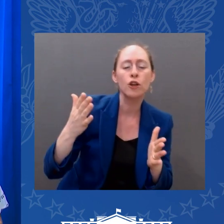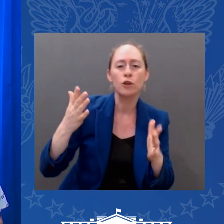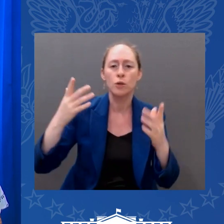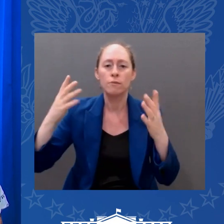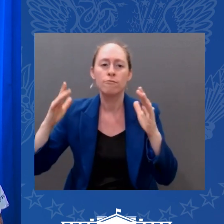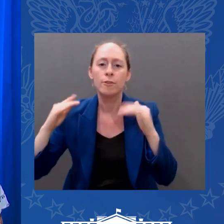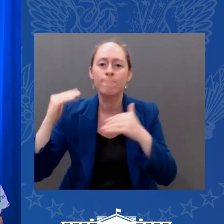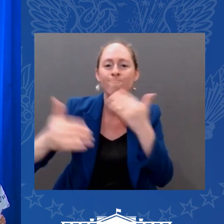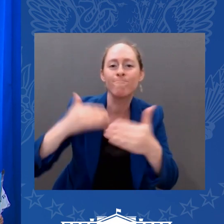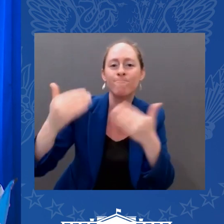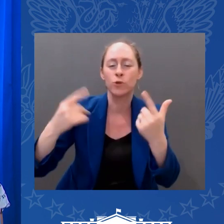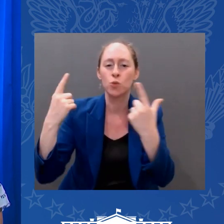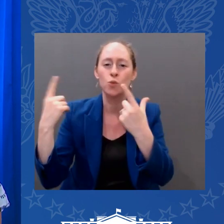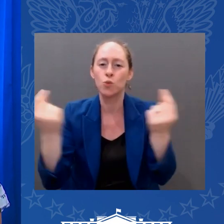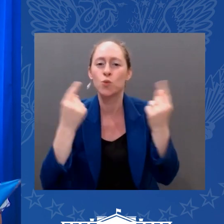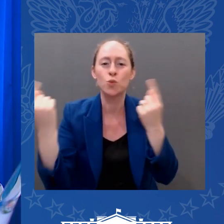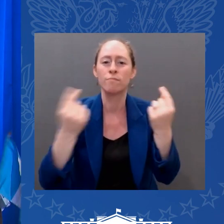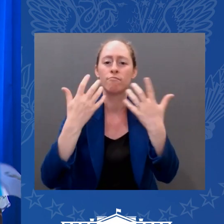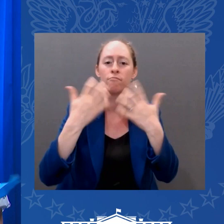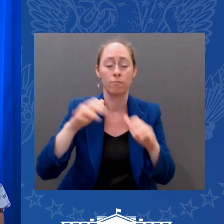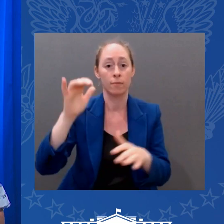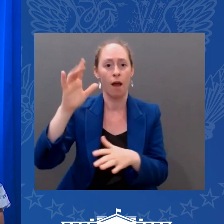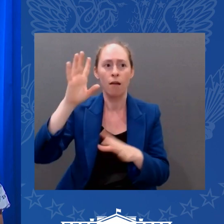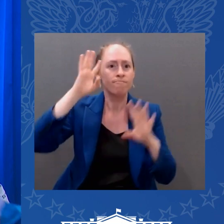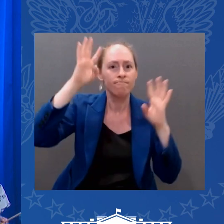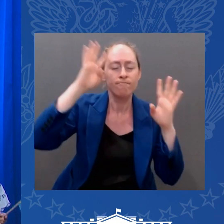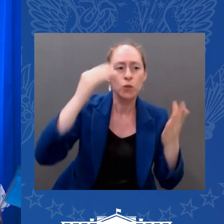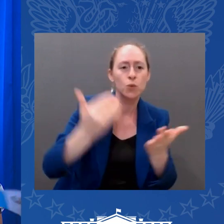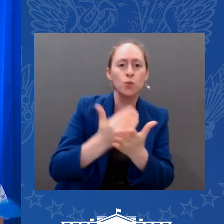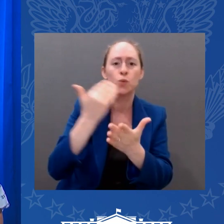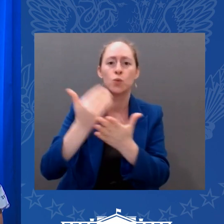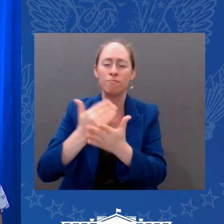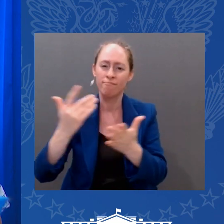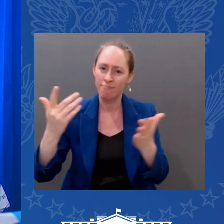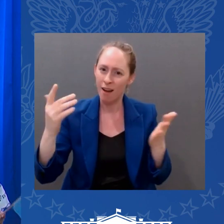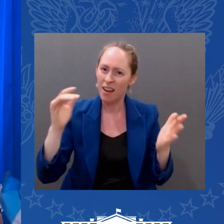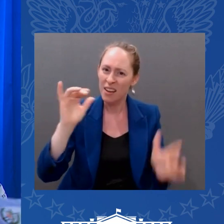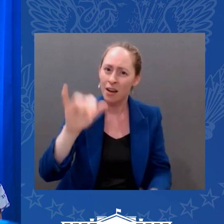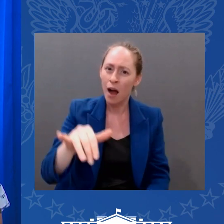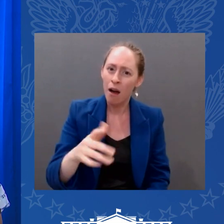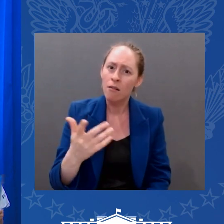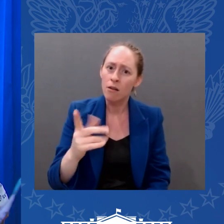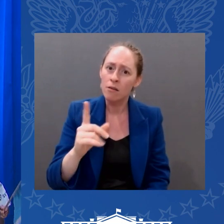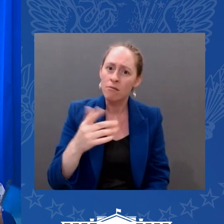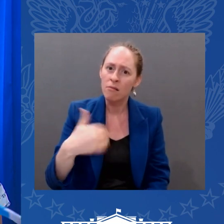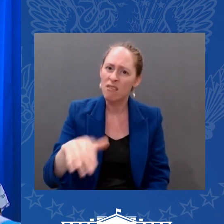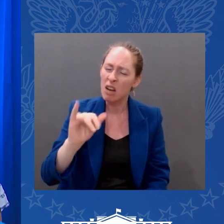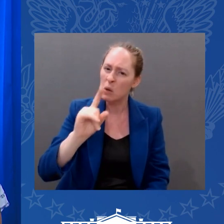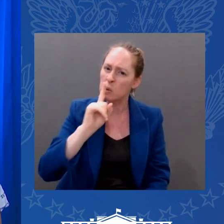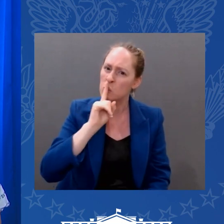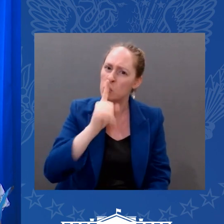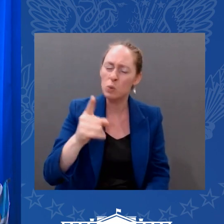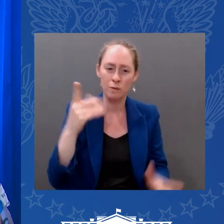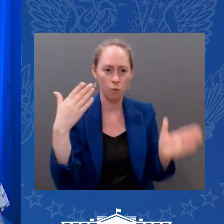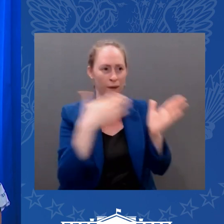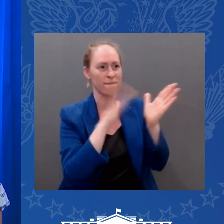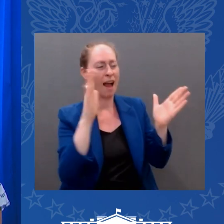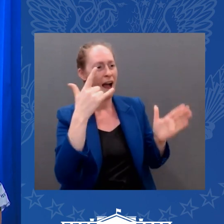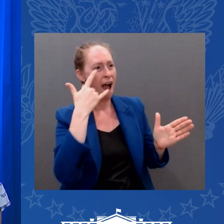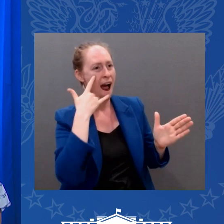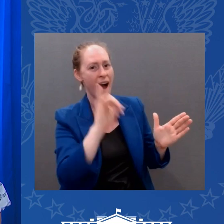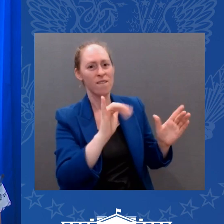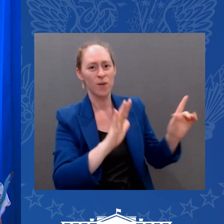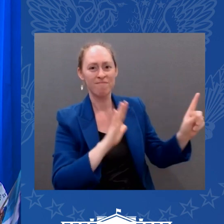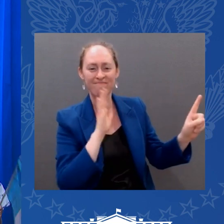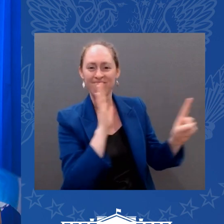entrepreneurs, innovators, a state like our nation that prides itself on being on the leading and cutting edge of new ideas. You are in one